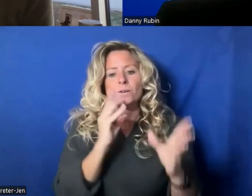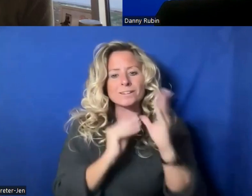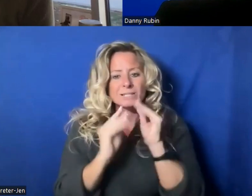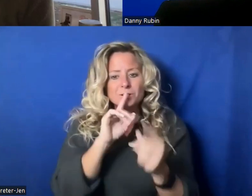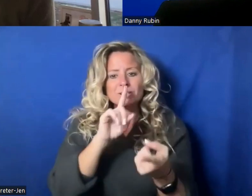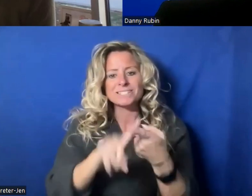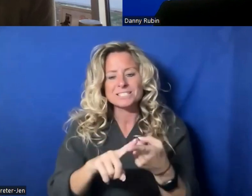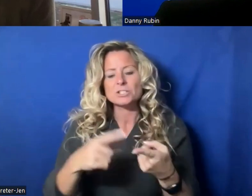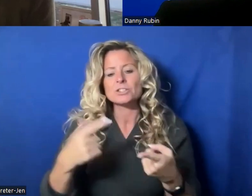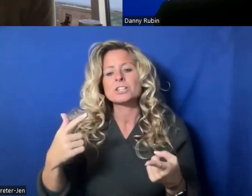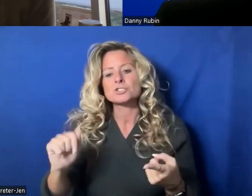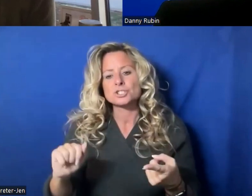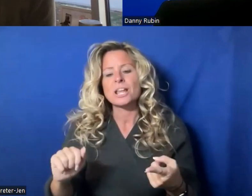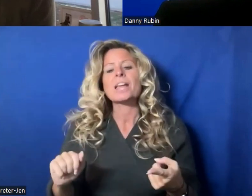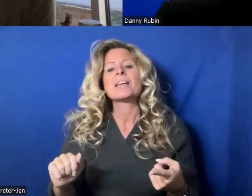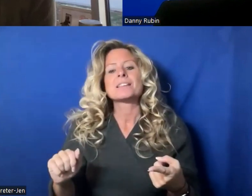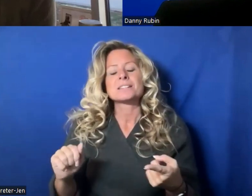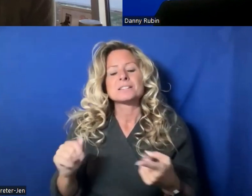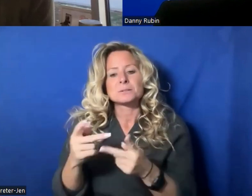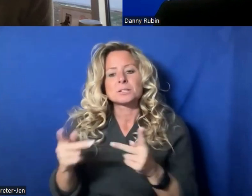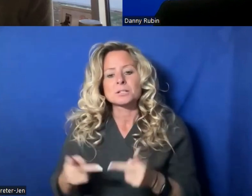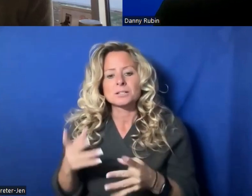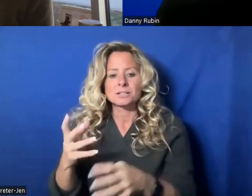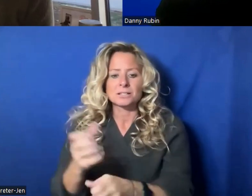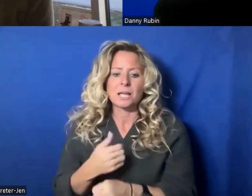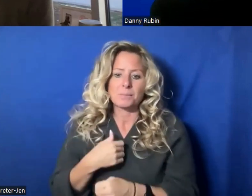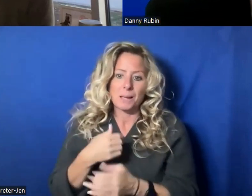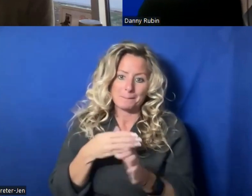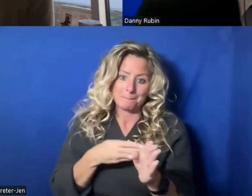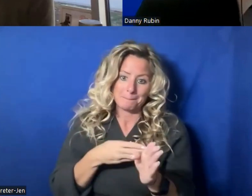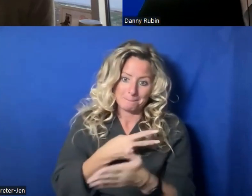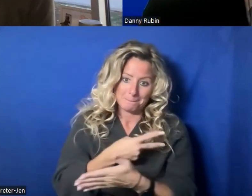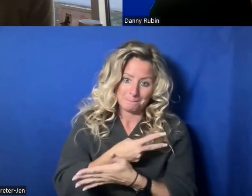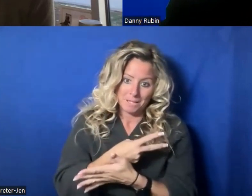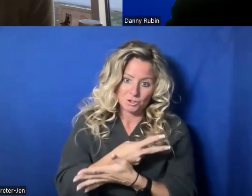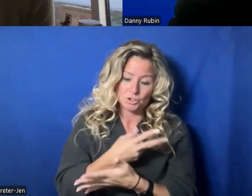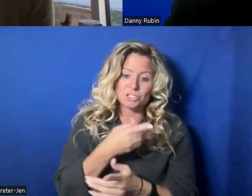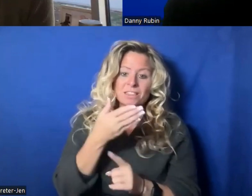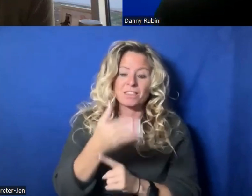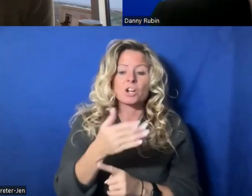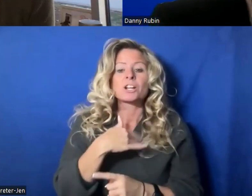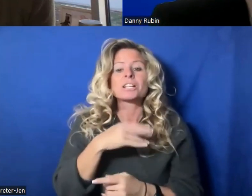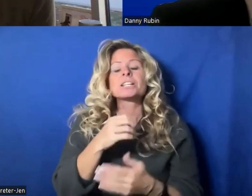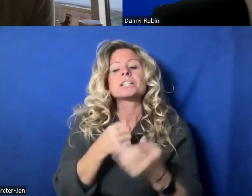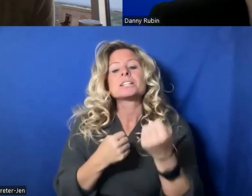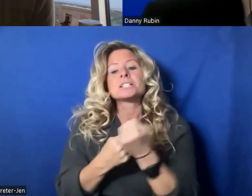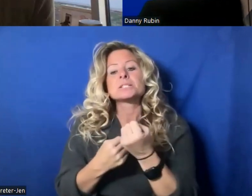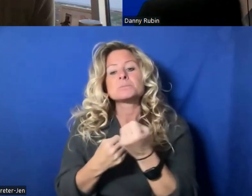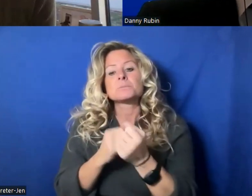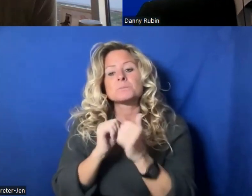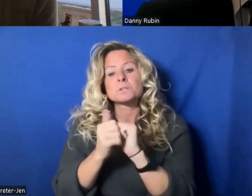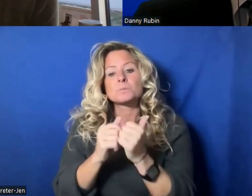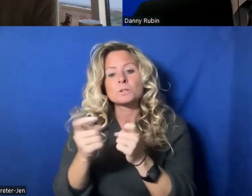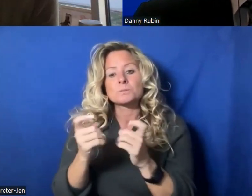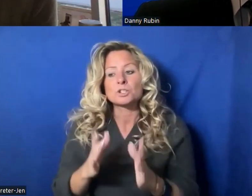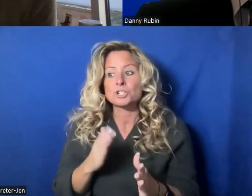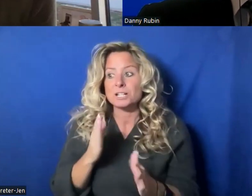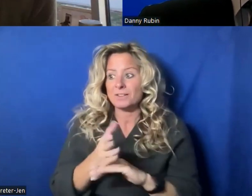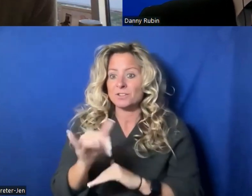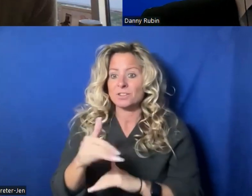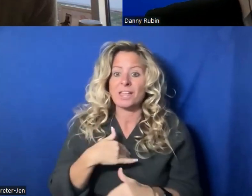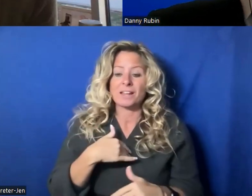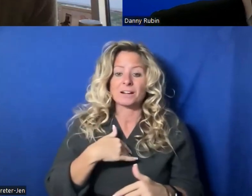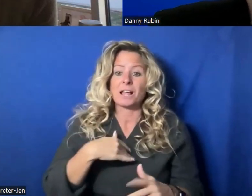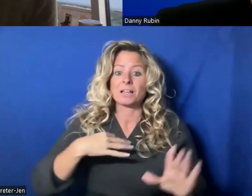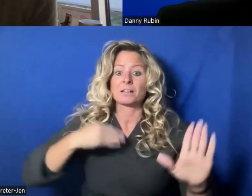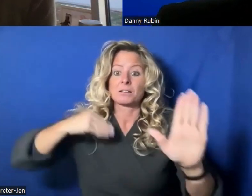GA spot opened. Did a year at Tennessee, got my master's there in sport management. And then from there, I applied for every job on the NCAA